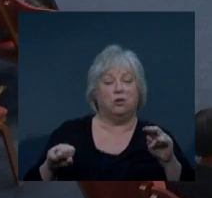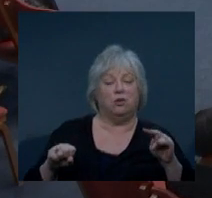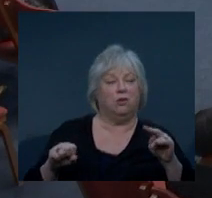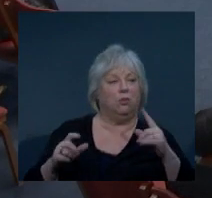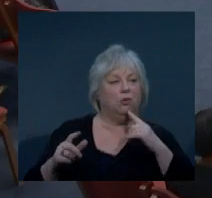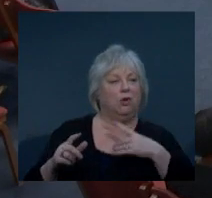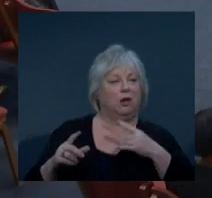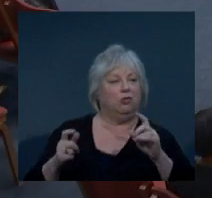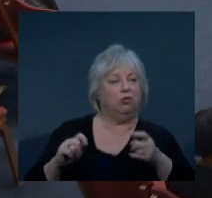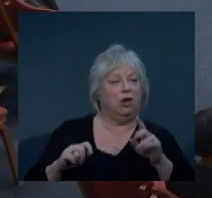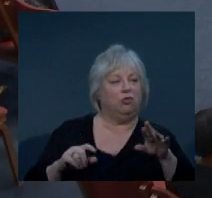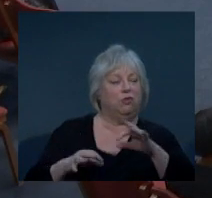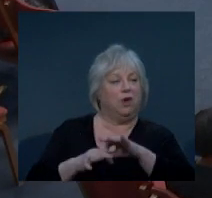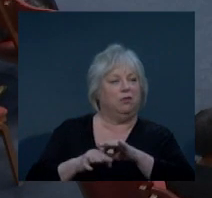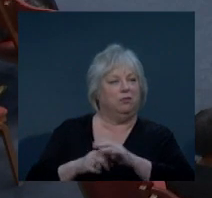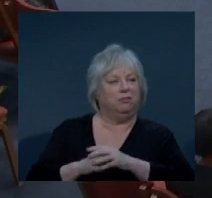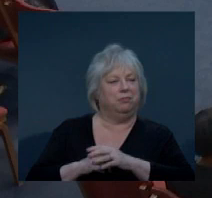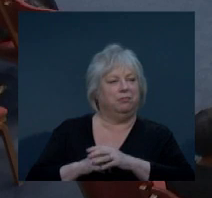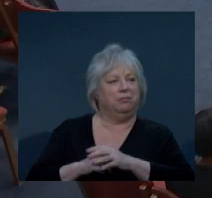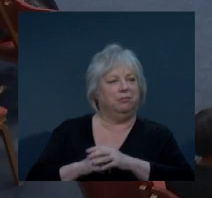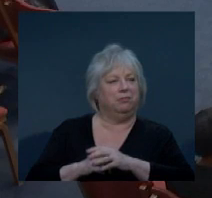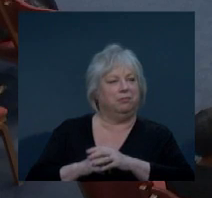change your vote?